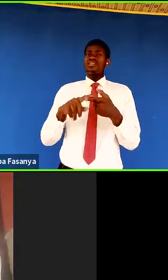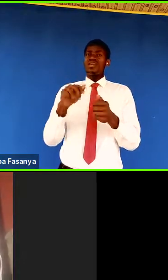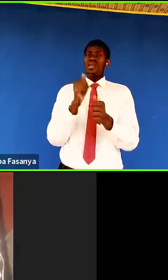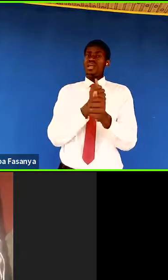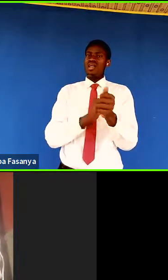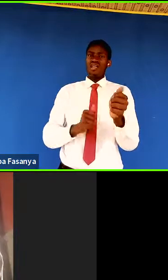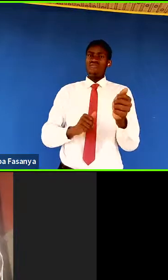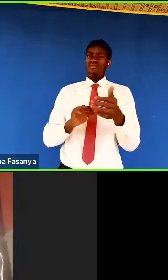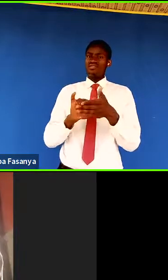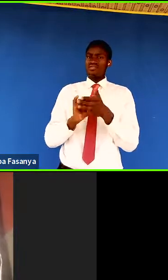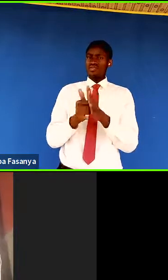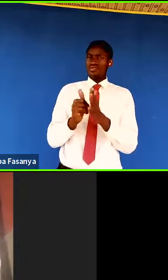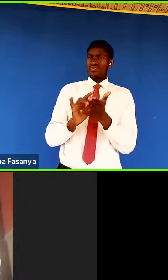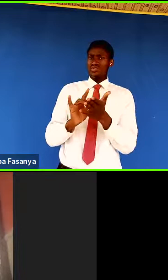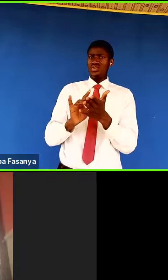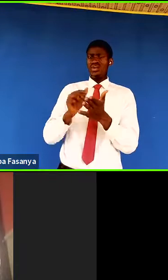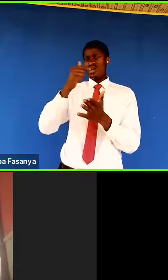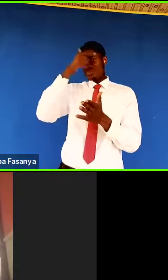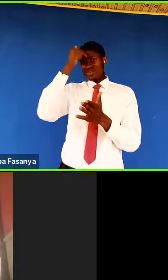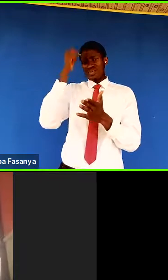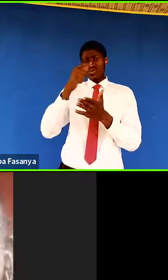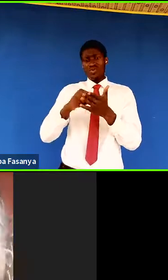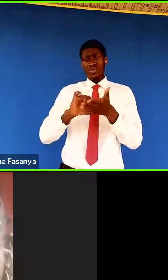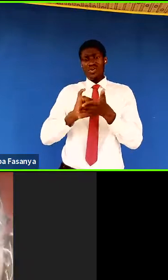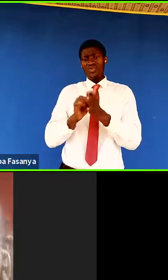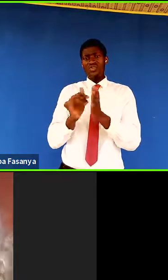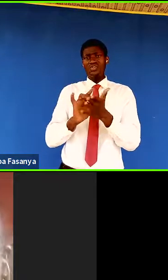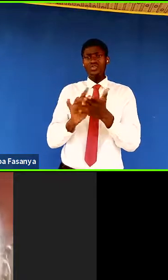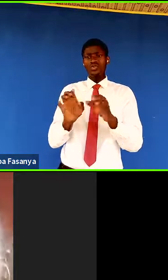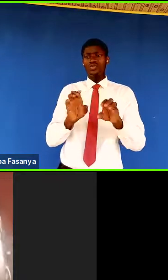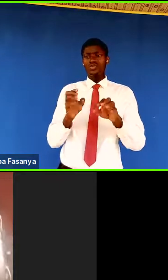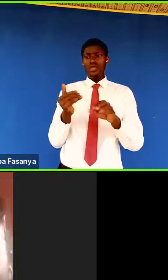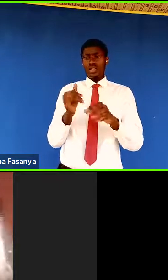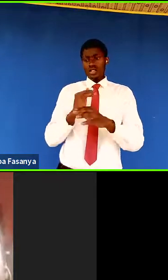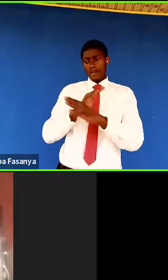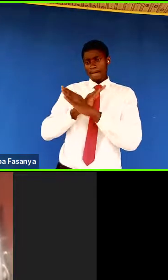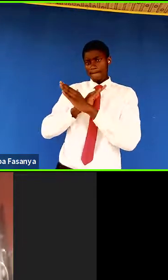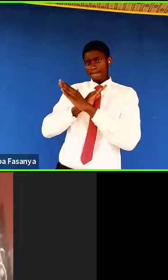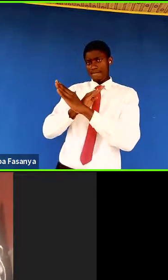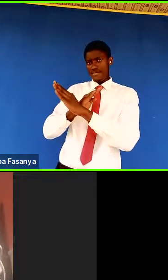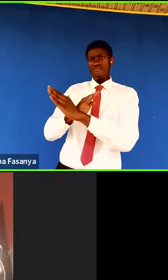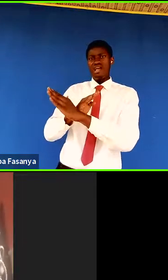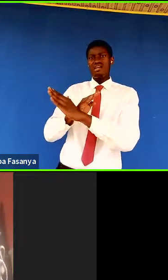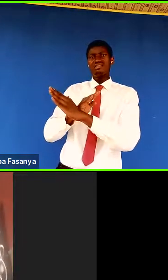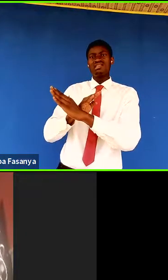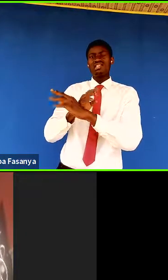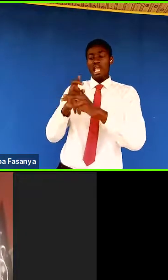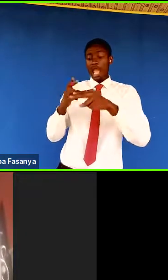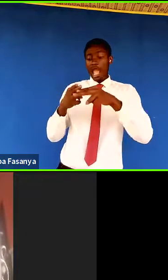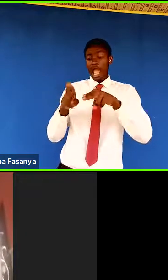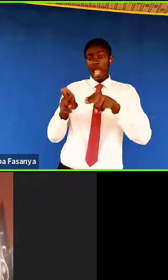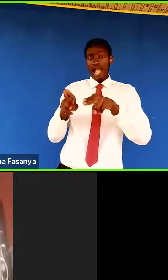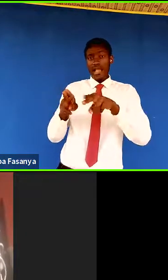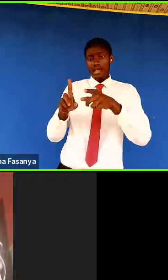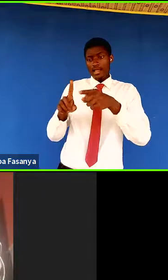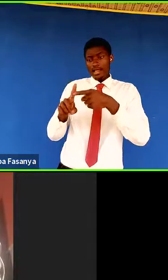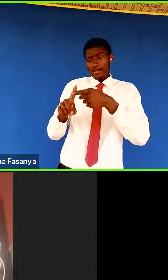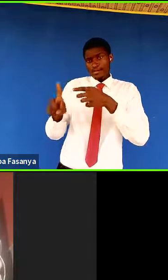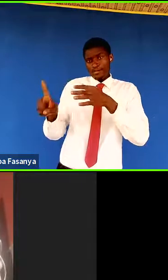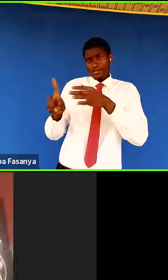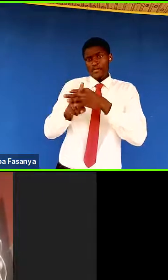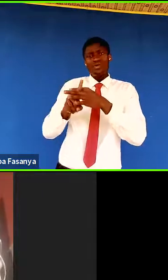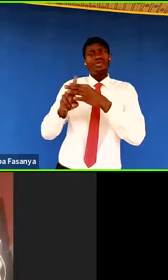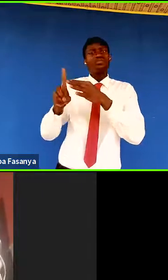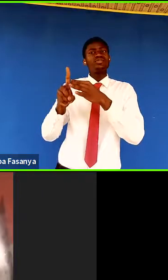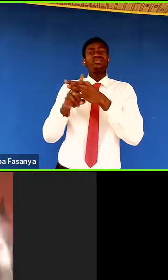they do is that sometimes they prevent the egg from popping out. They prevent the eggs from being